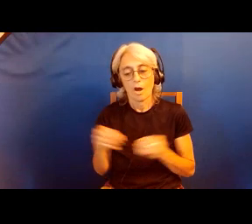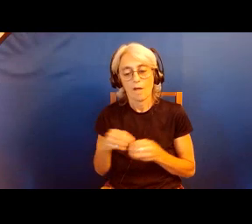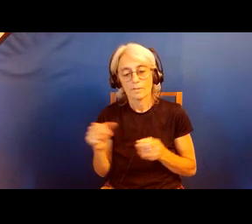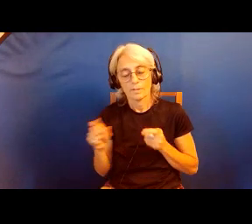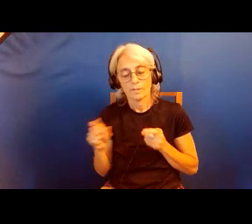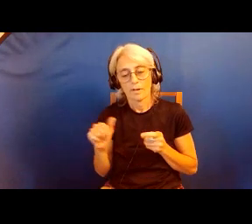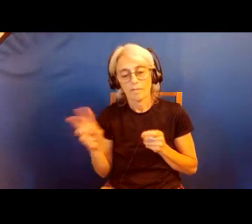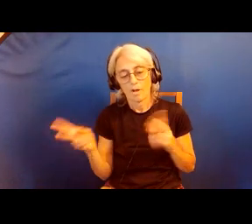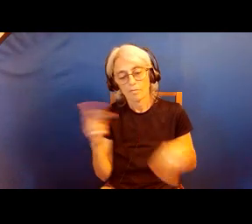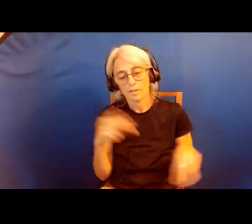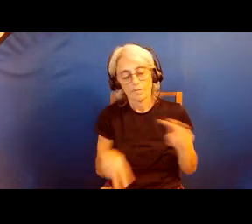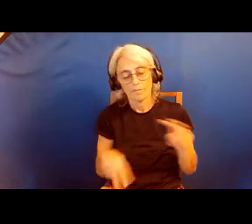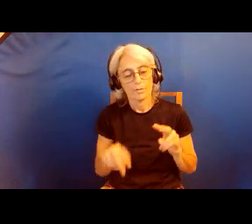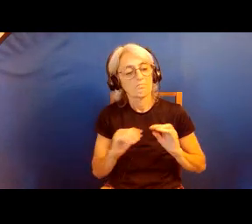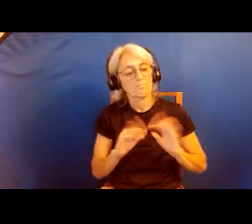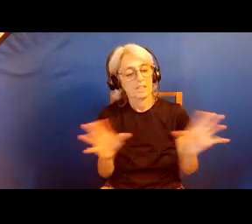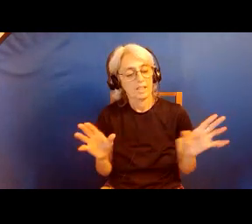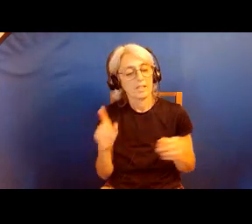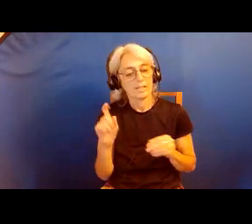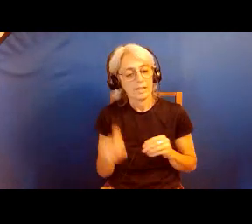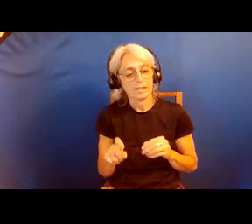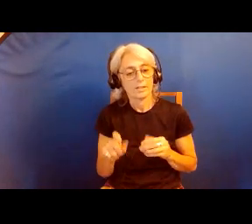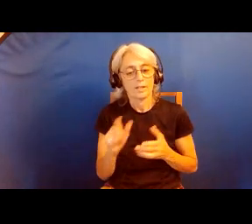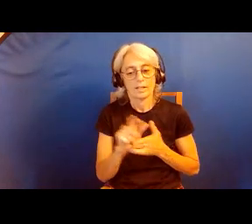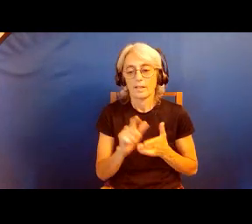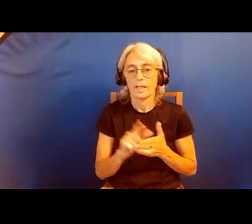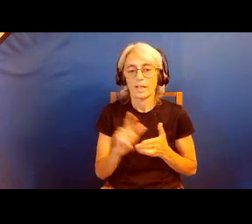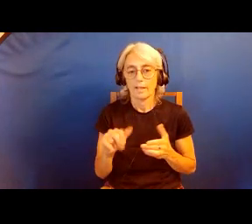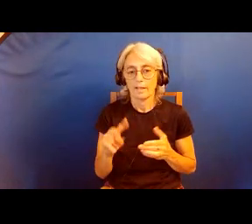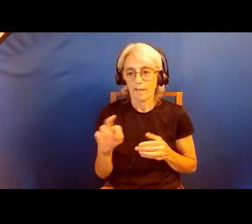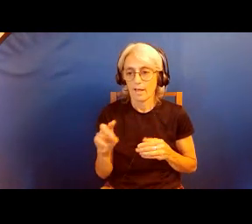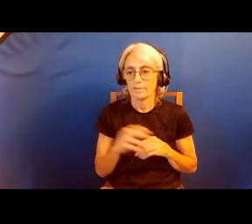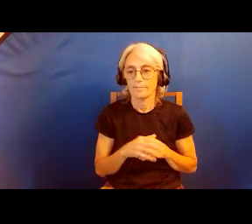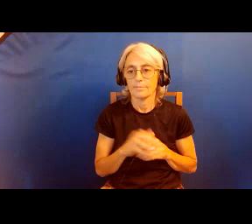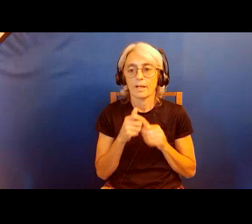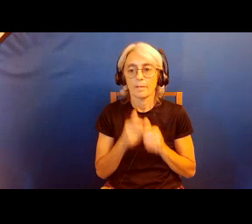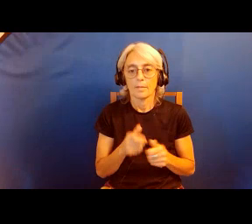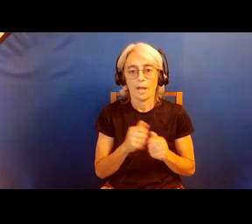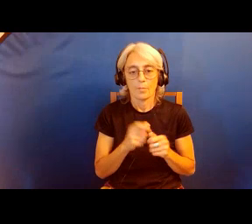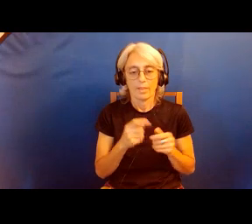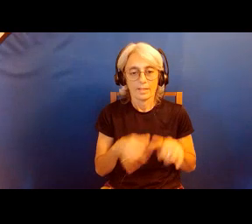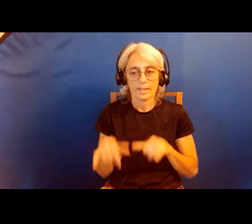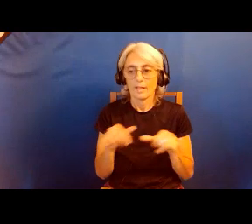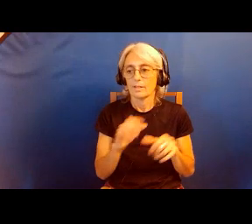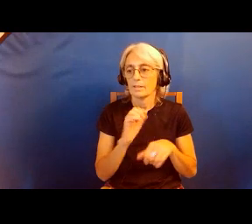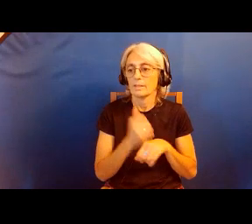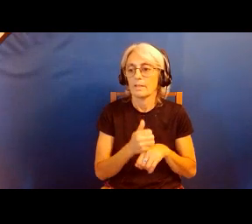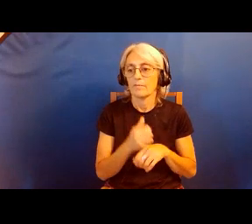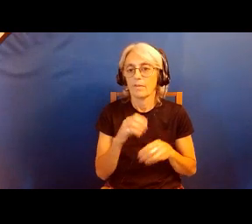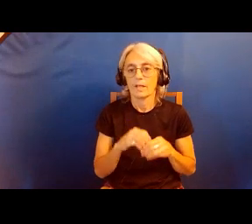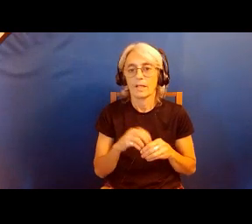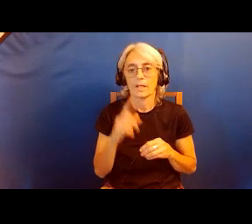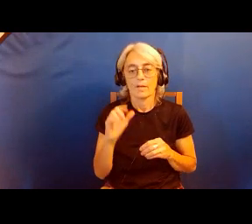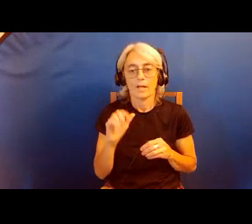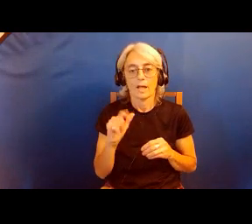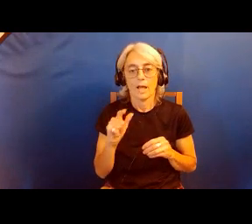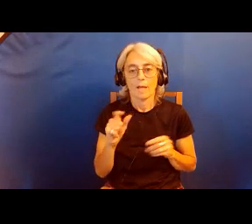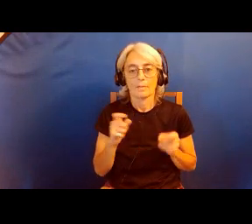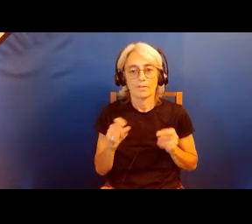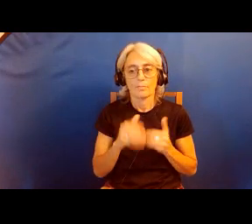found to be clear, necessary, legally valid, and compliant with the standards set forth in California's Administrative Procedure